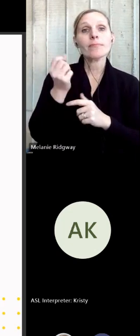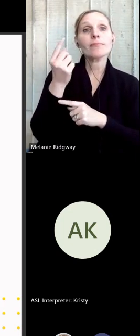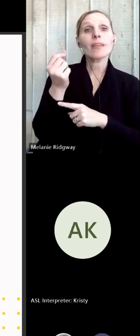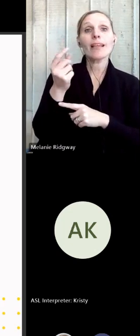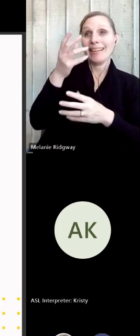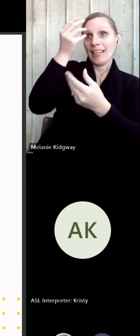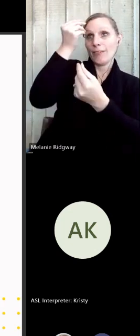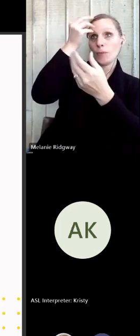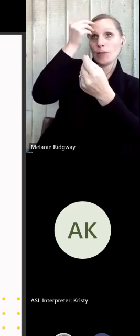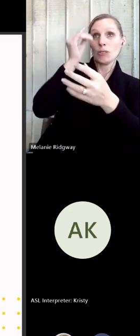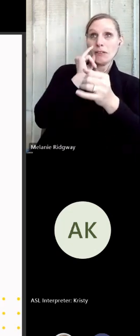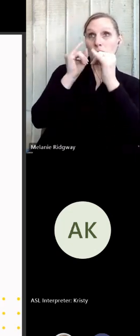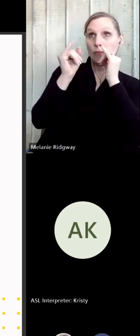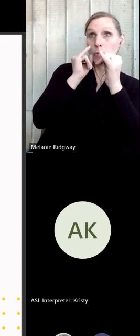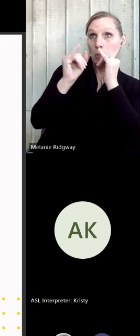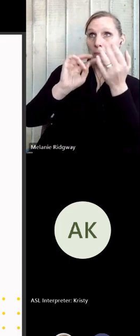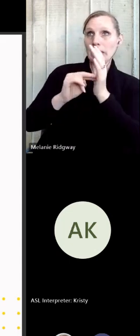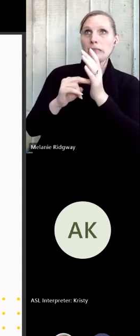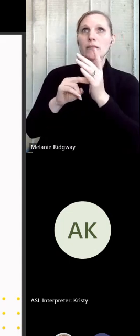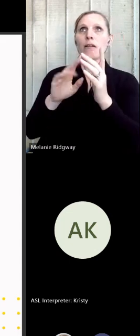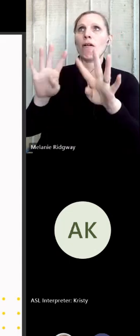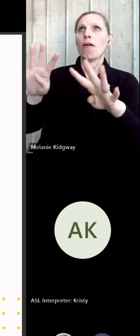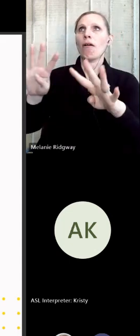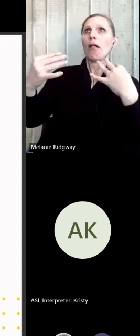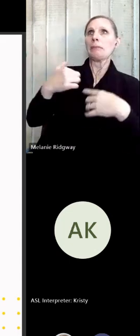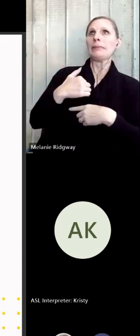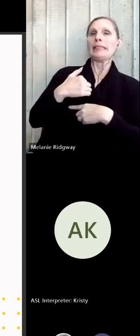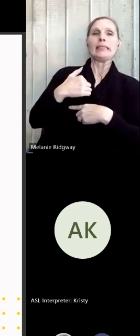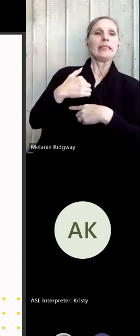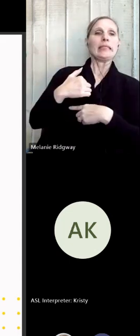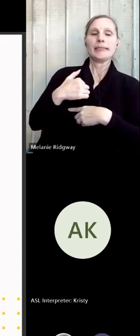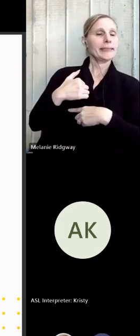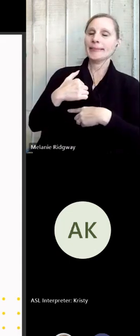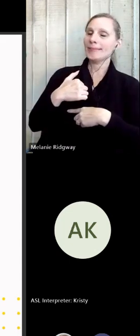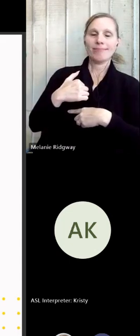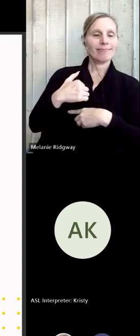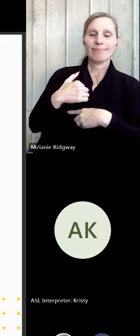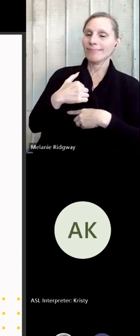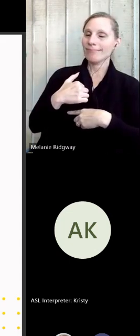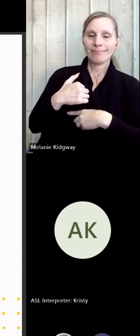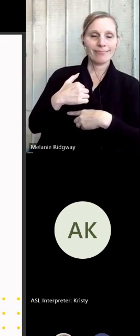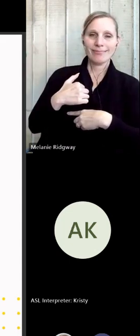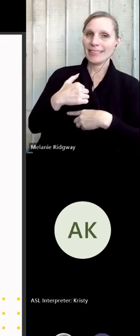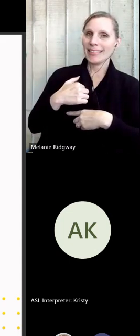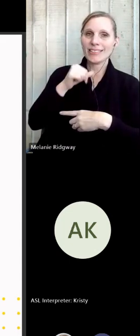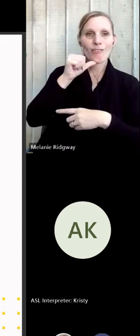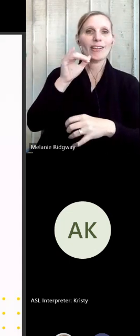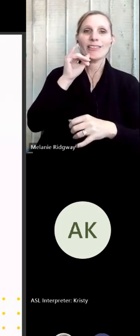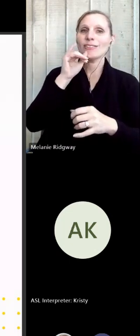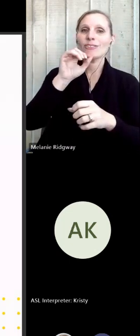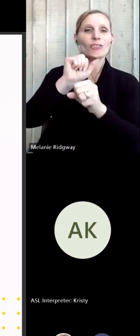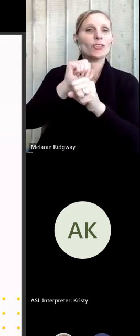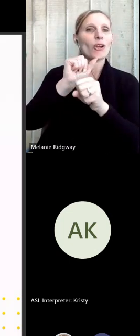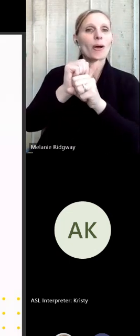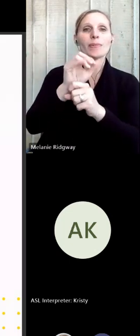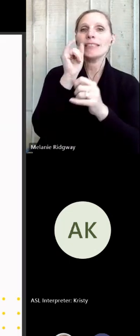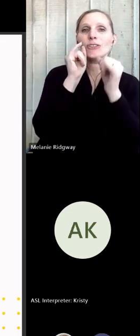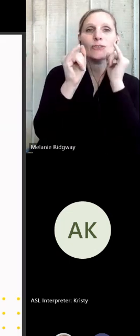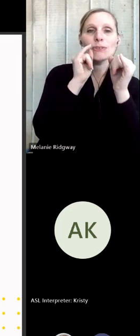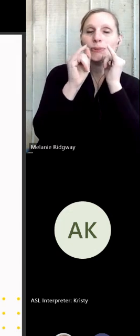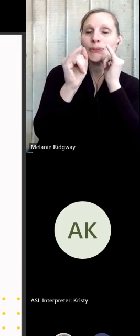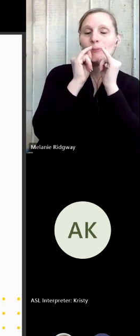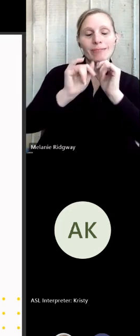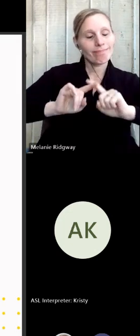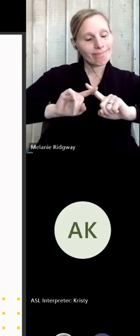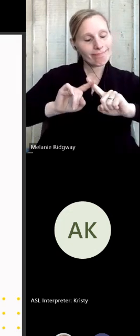is off you. This is not a job interview. You are